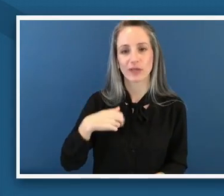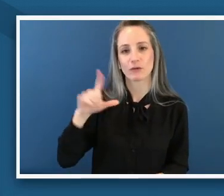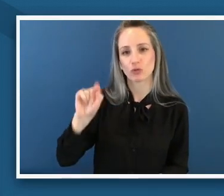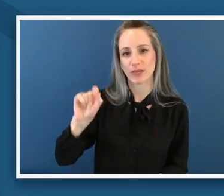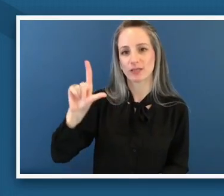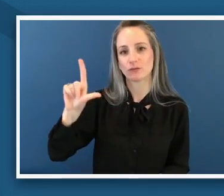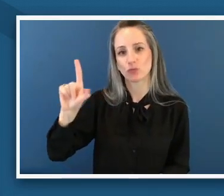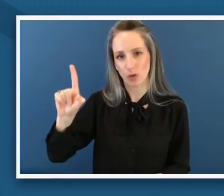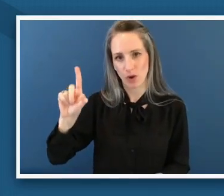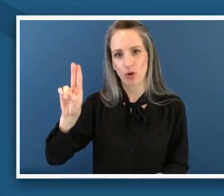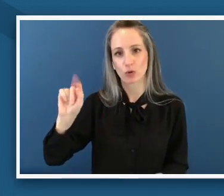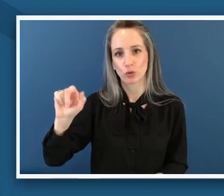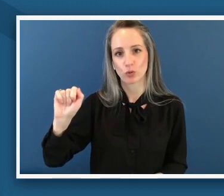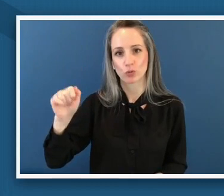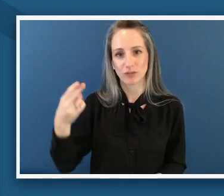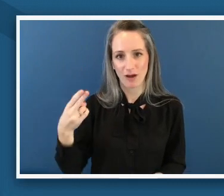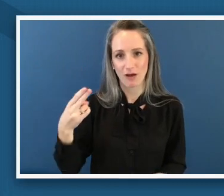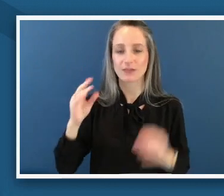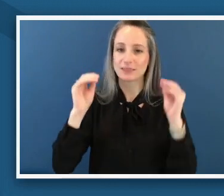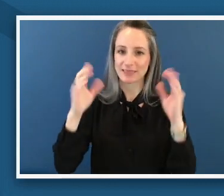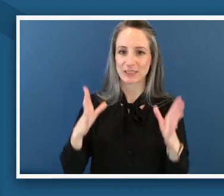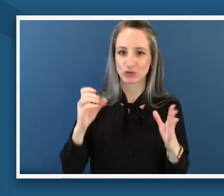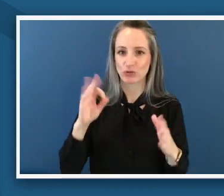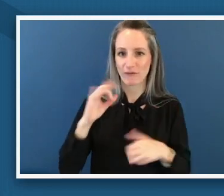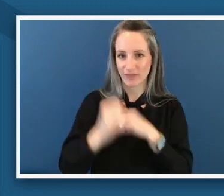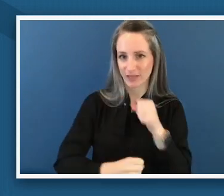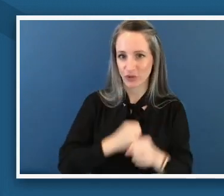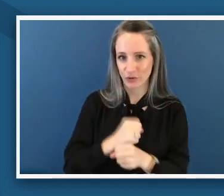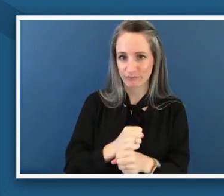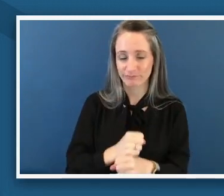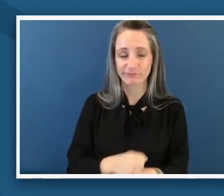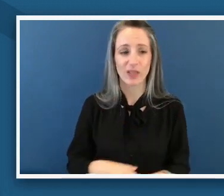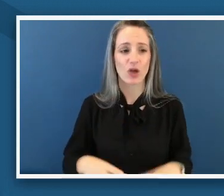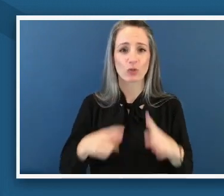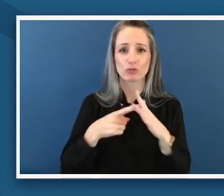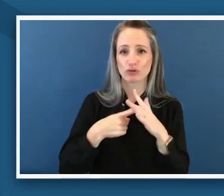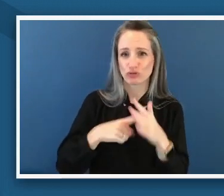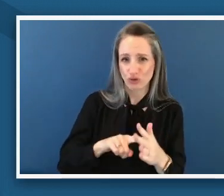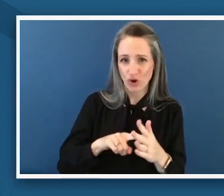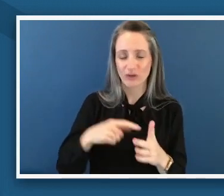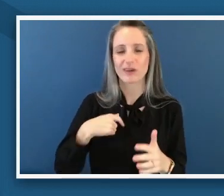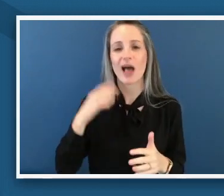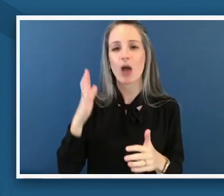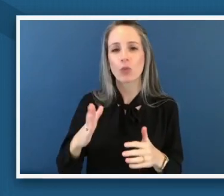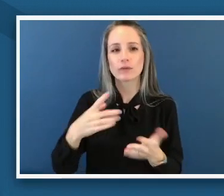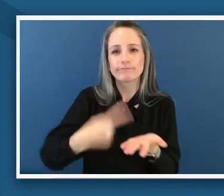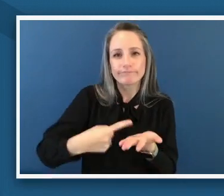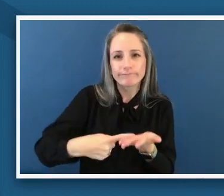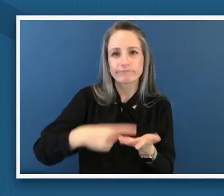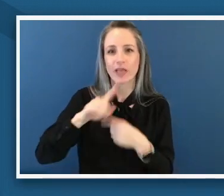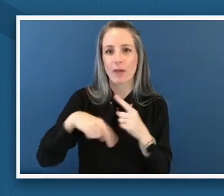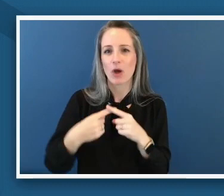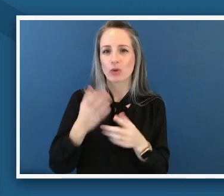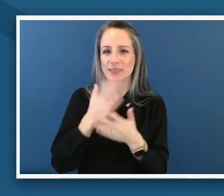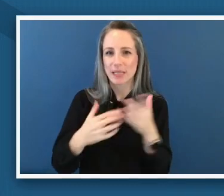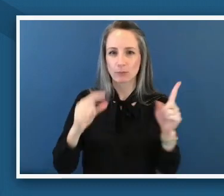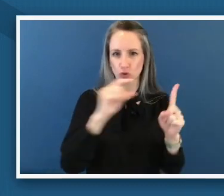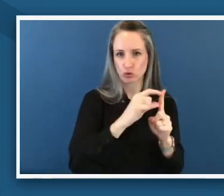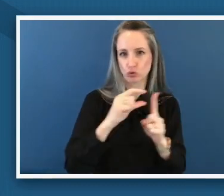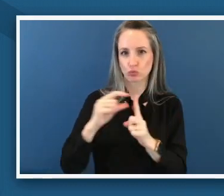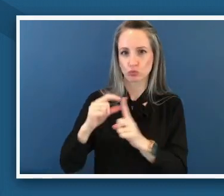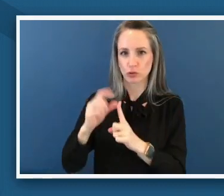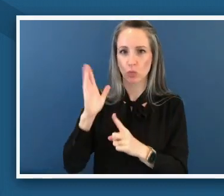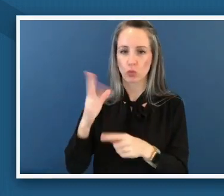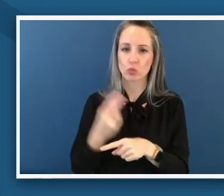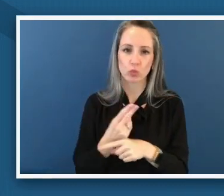Year. I want to start this conversation by loosely defining some important terms we're all going to be using today. You know, teachers,